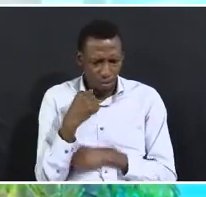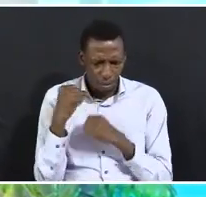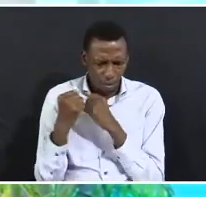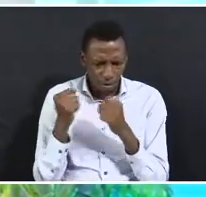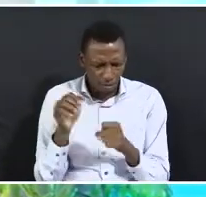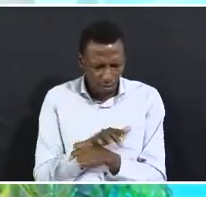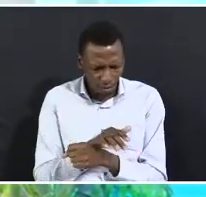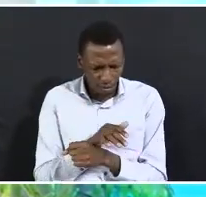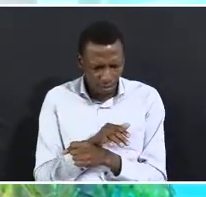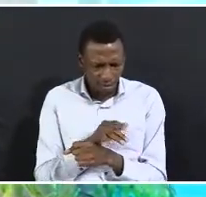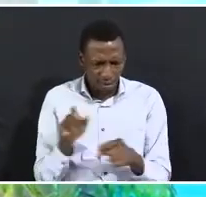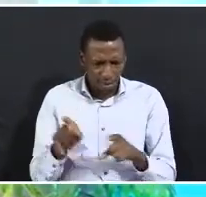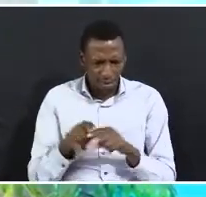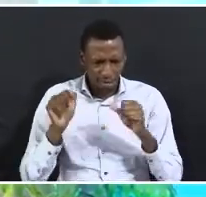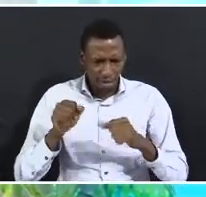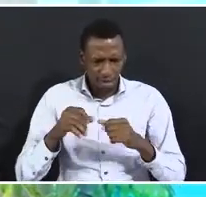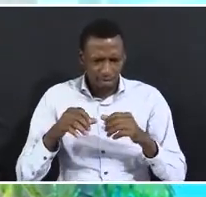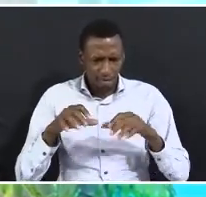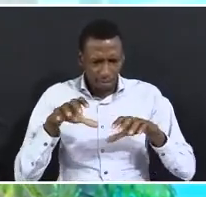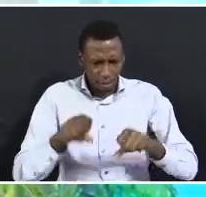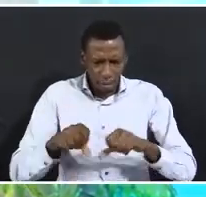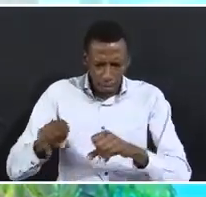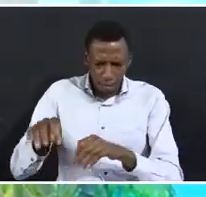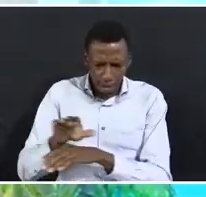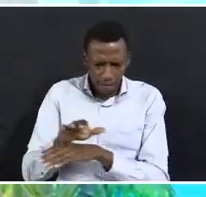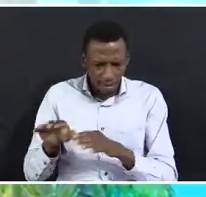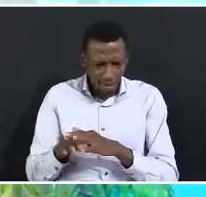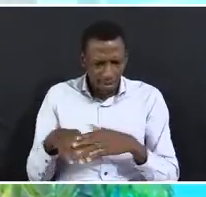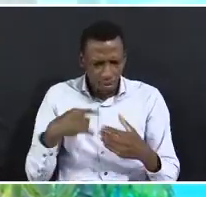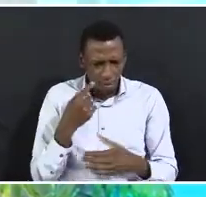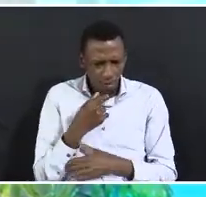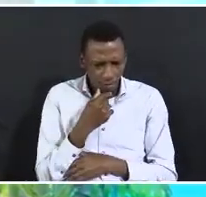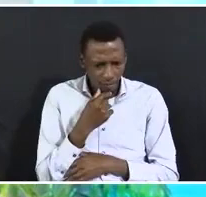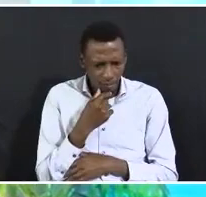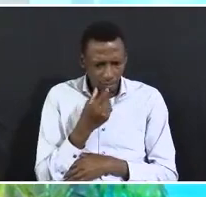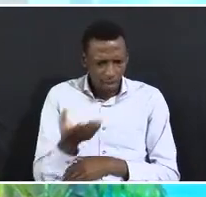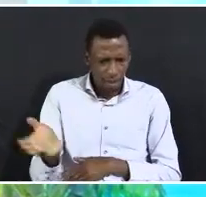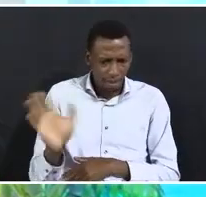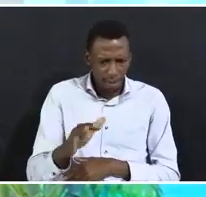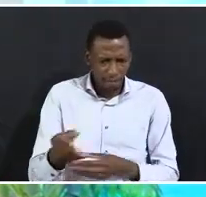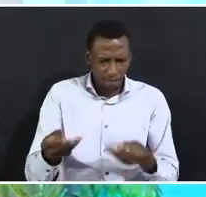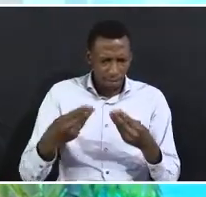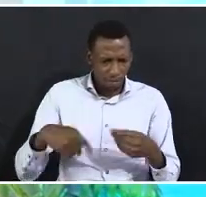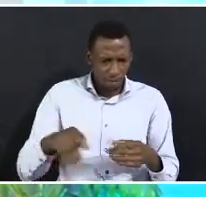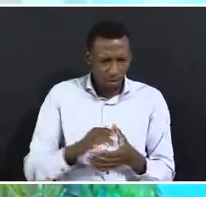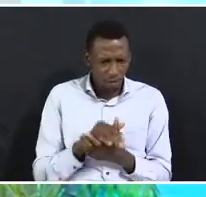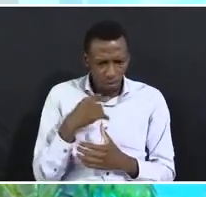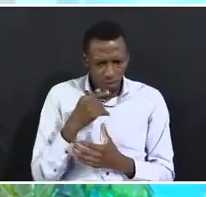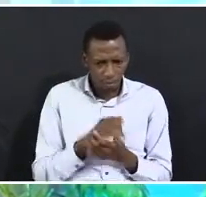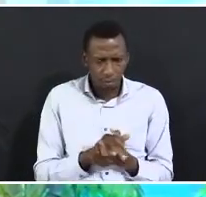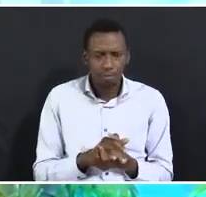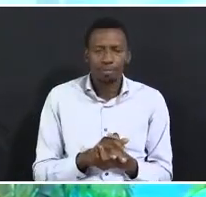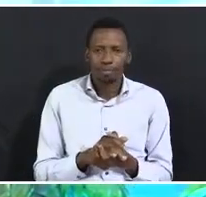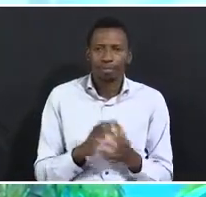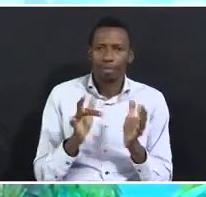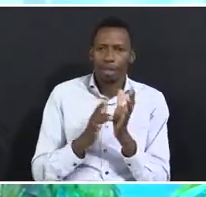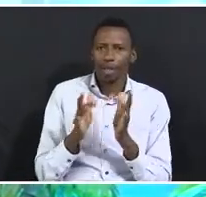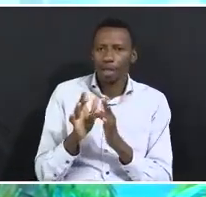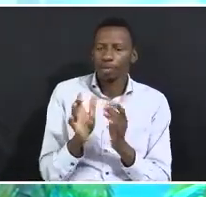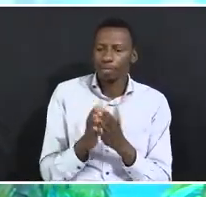powerful and can take everything back and give to us? So the Bible